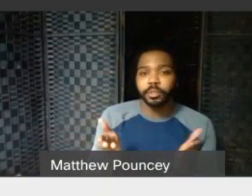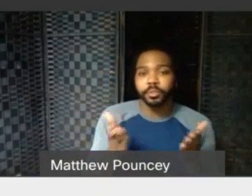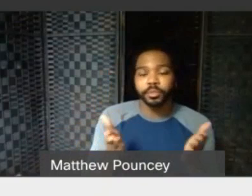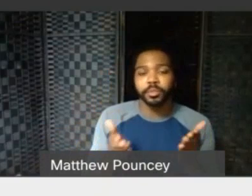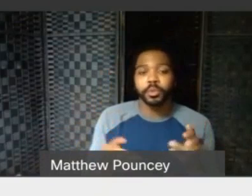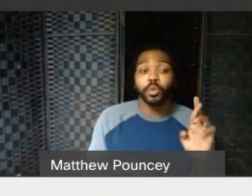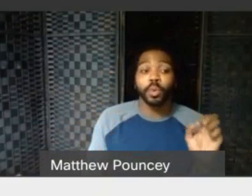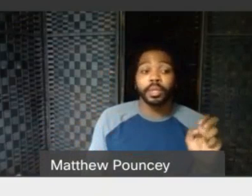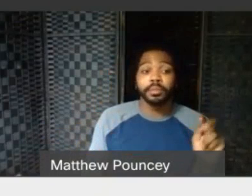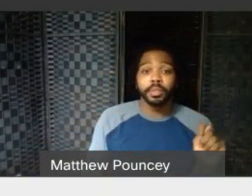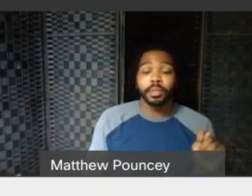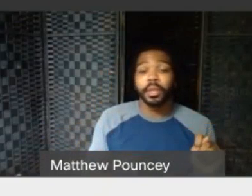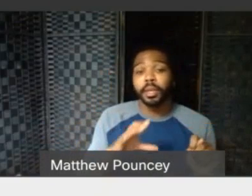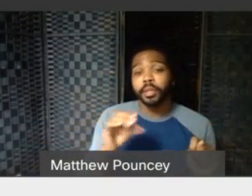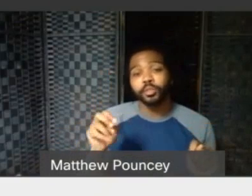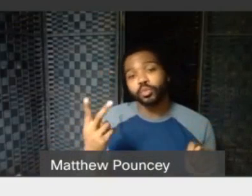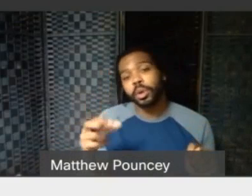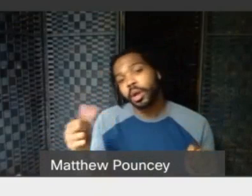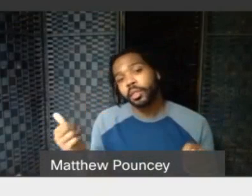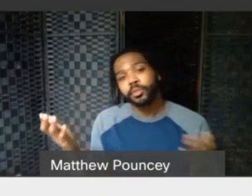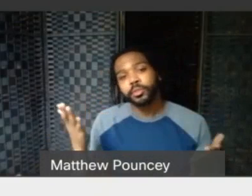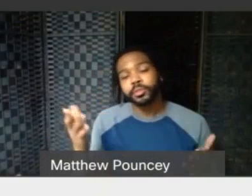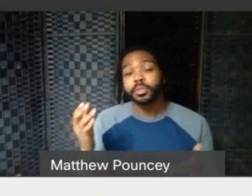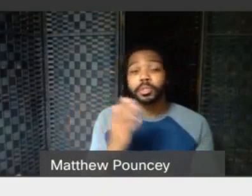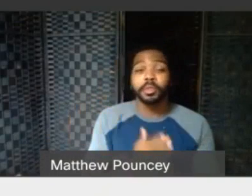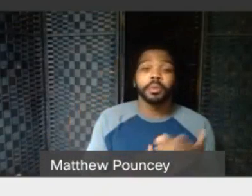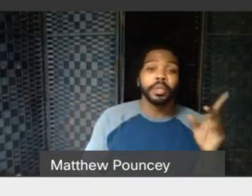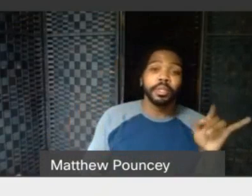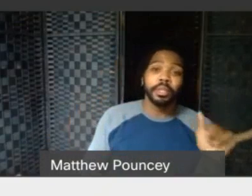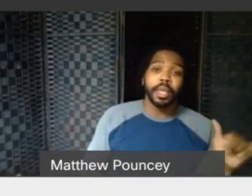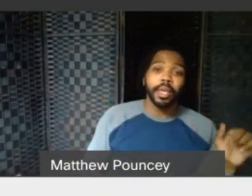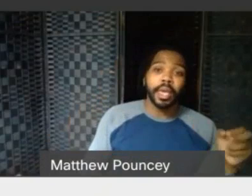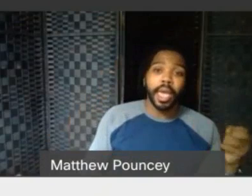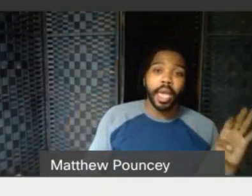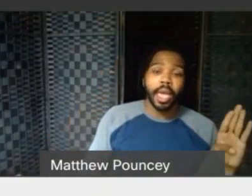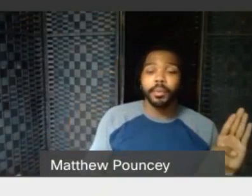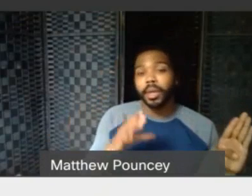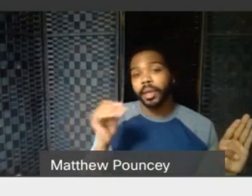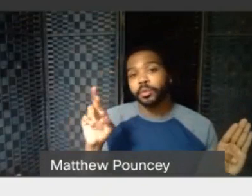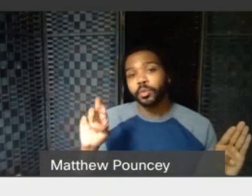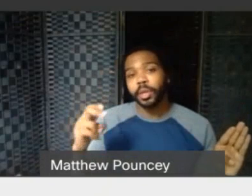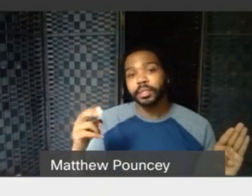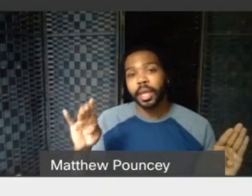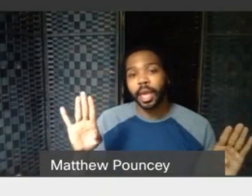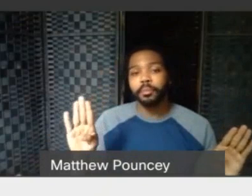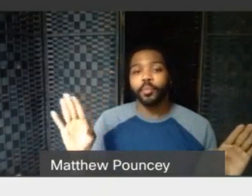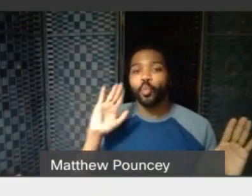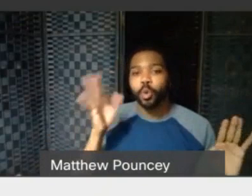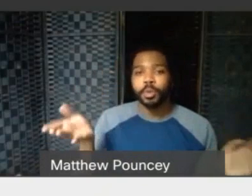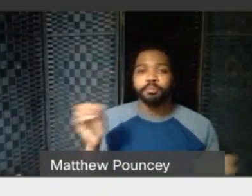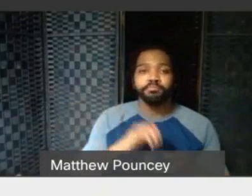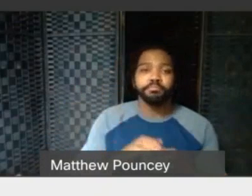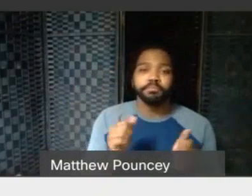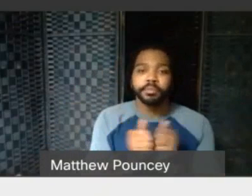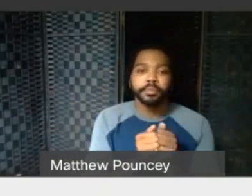other services, as well as some of the DayHab groups and residential rehabilitation group services are going to be combined together. But those changes